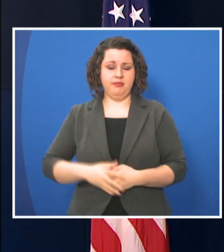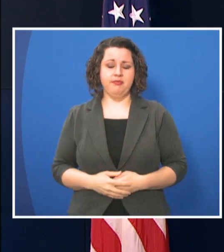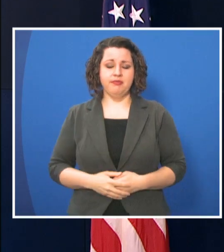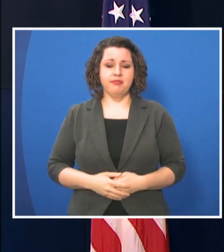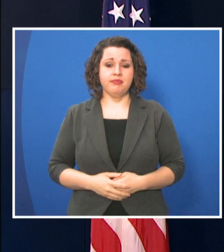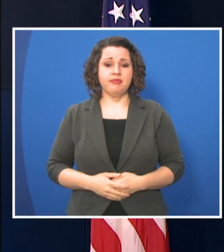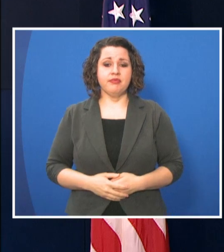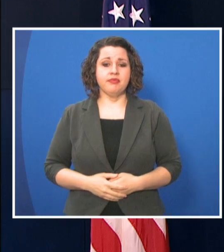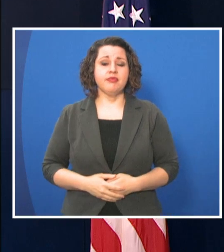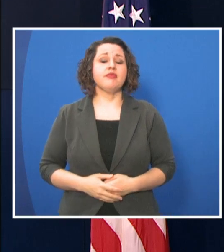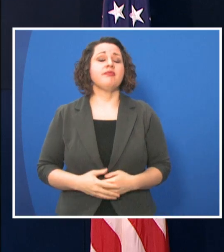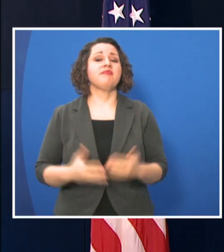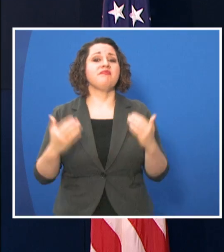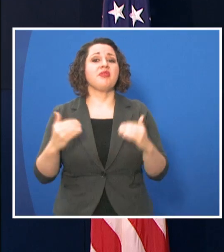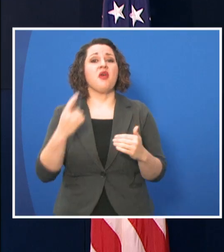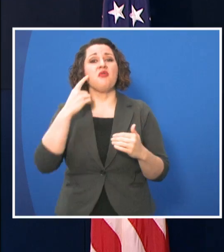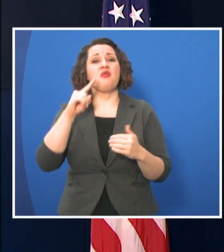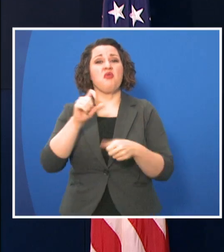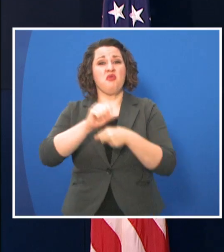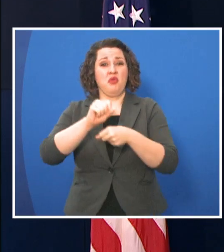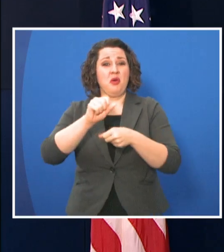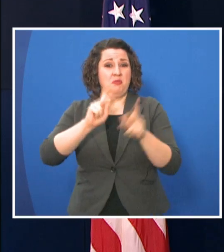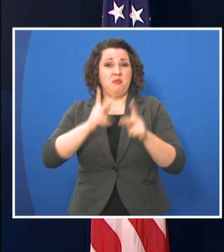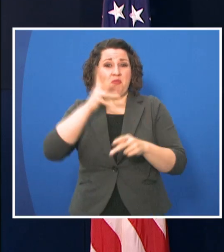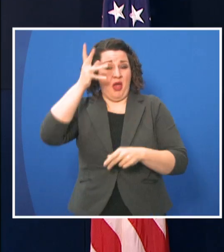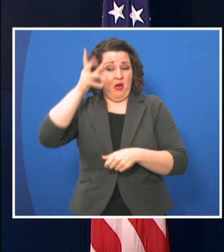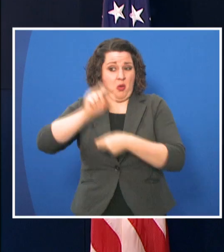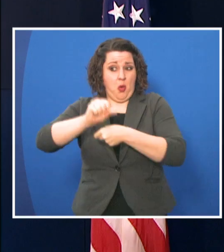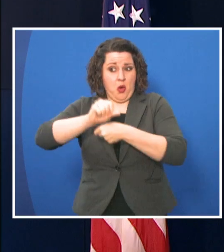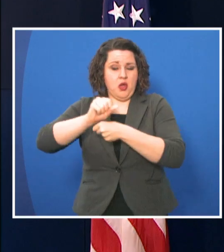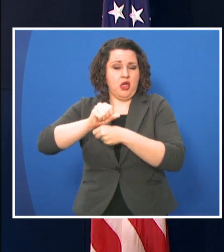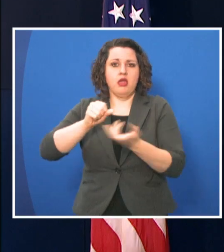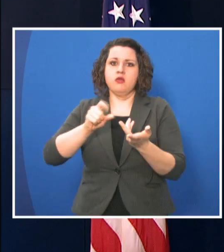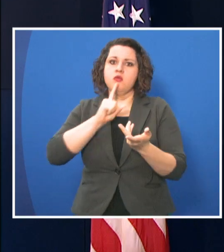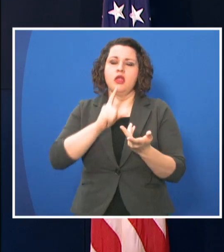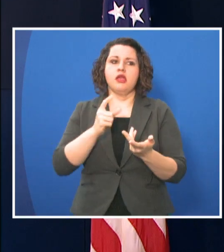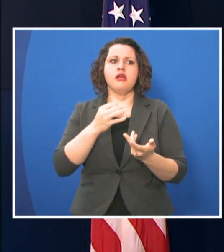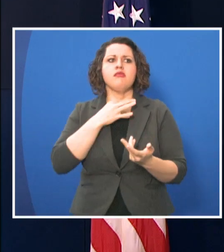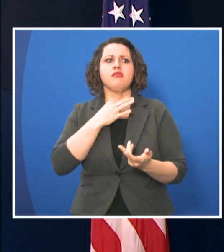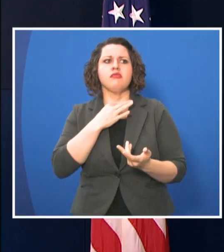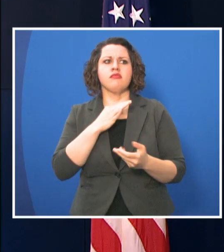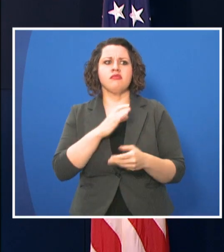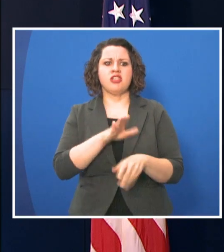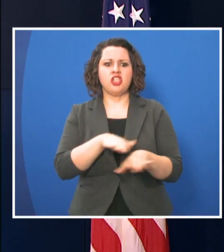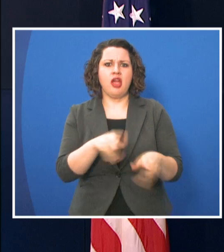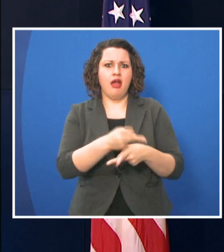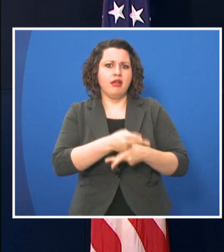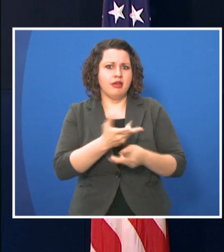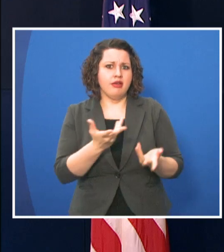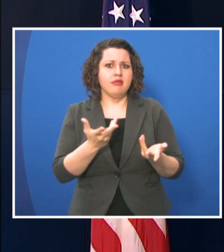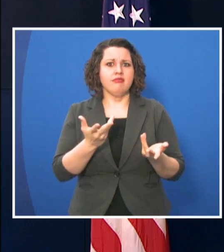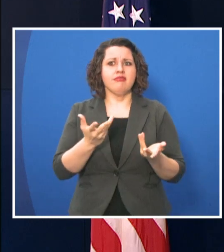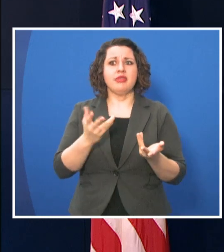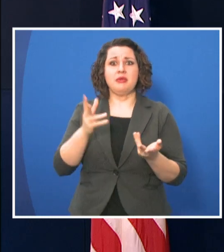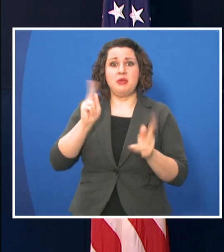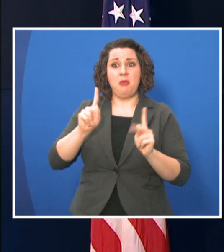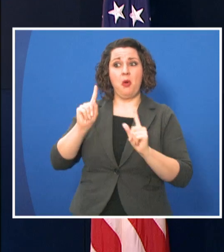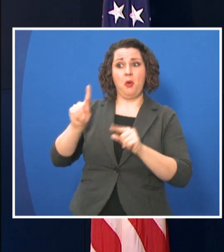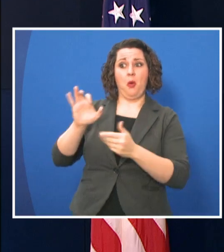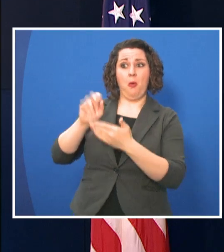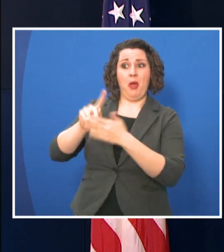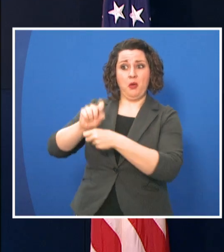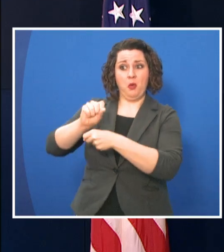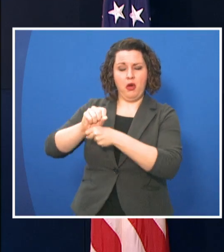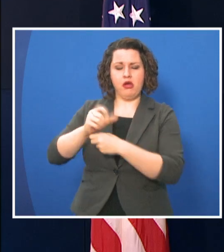working parents, that raises many questions about childcare as we're talking about getting Iowans back to work. Moms and dads want